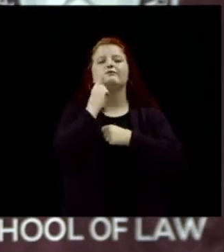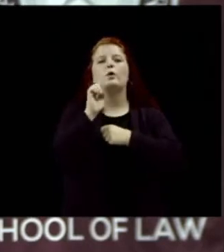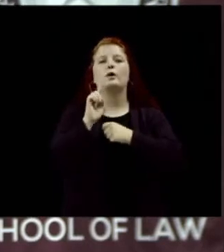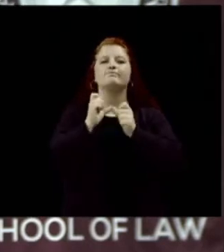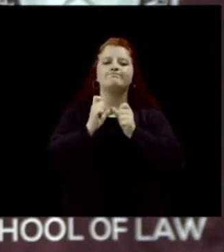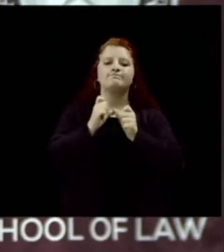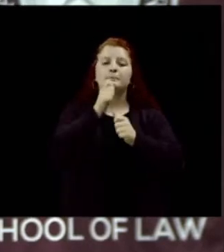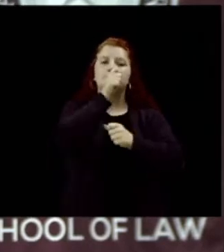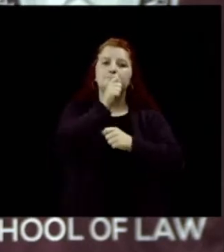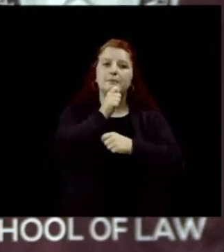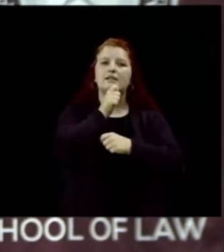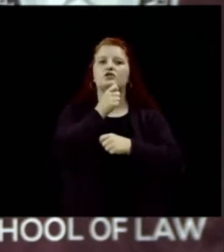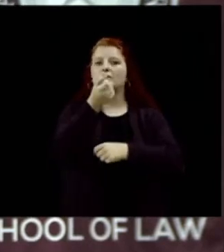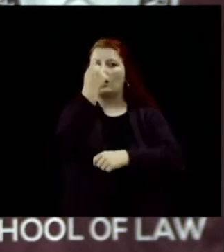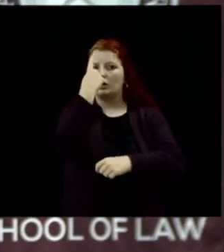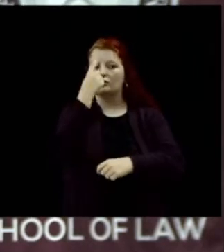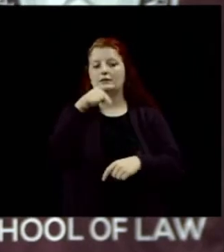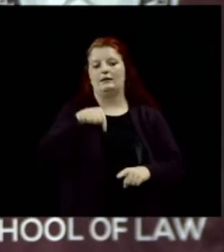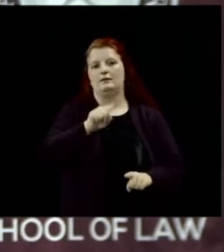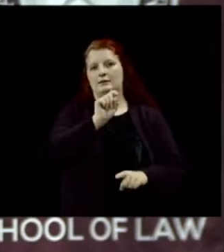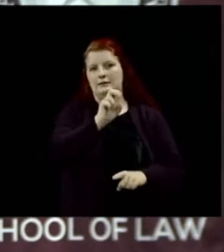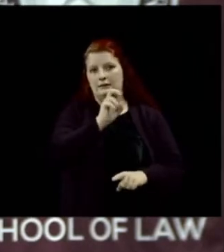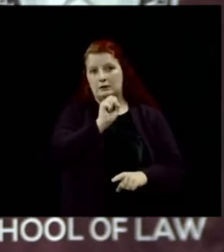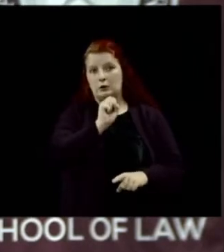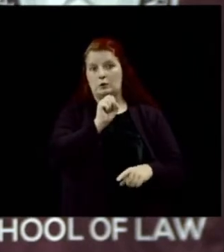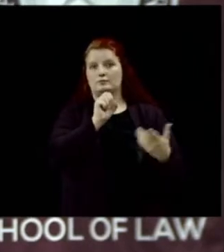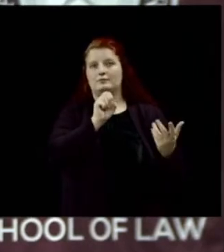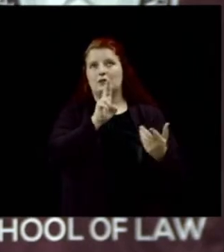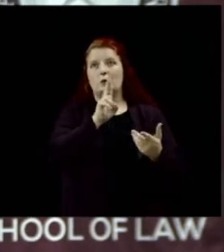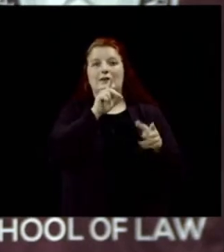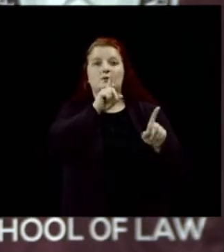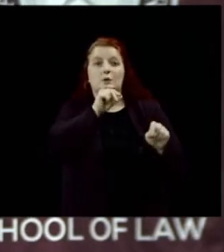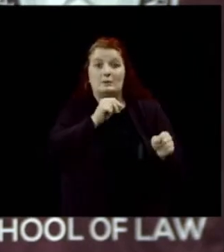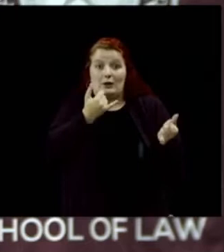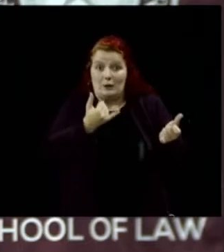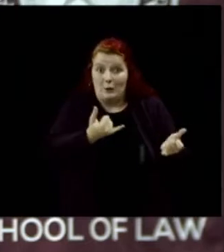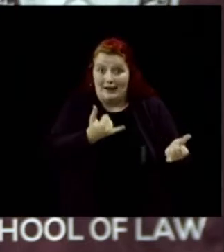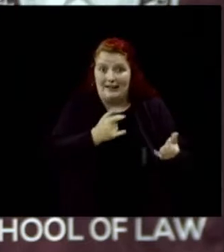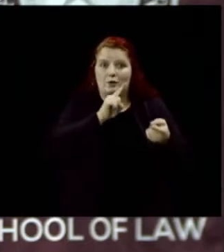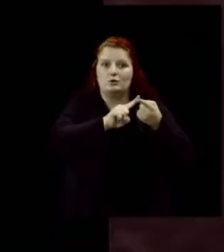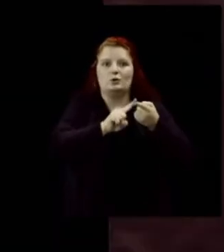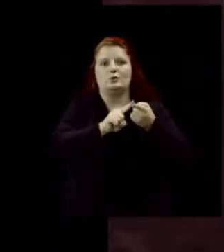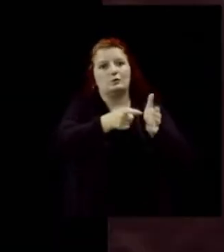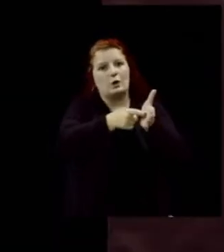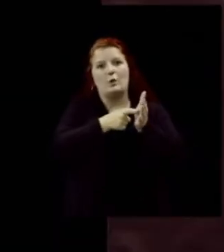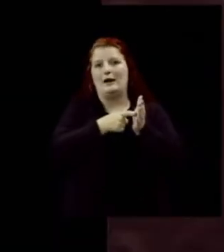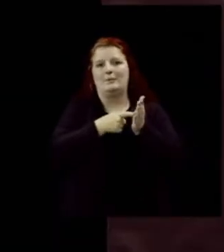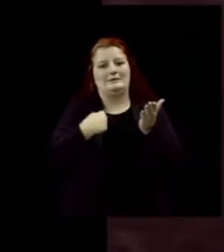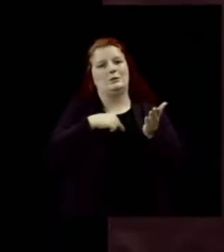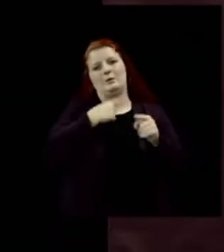understanding as TSU responds in real time to mandates beyond our control.